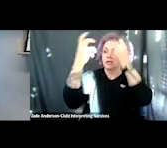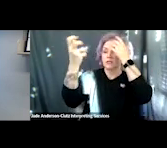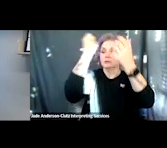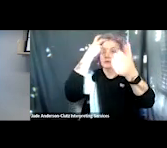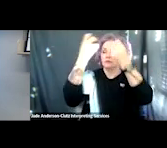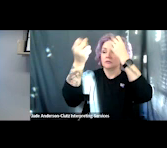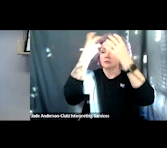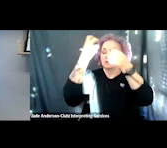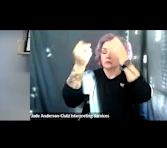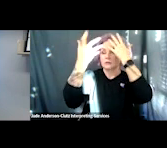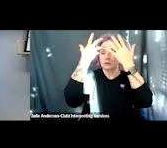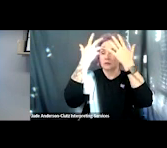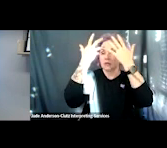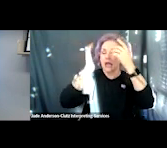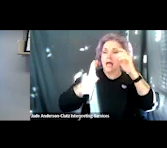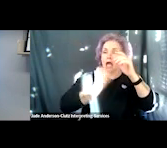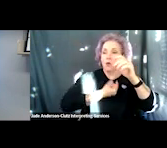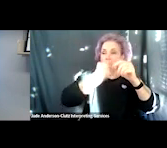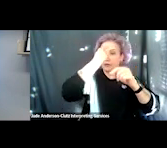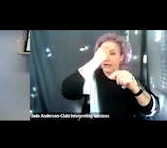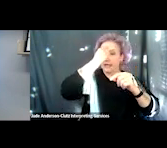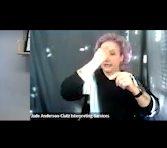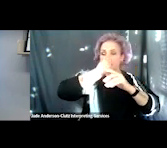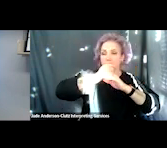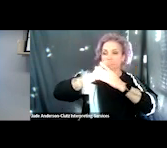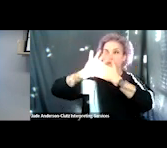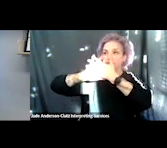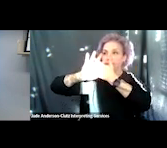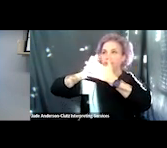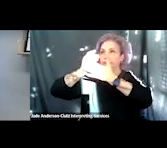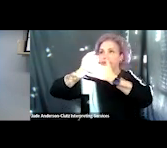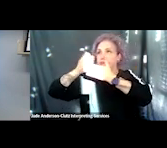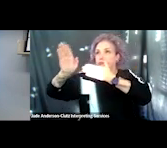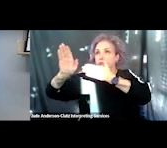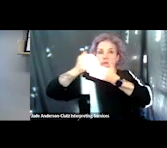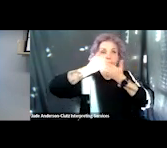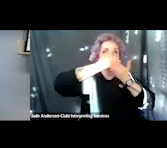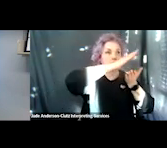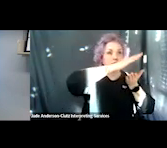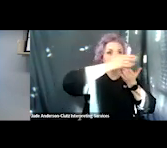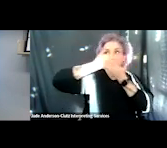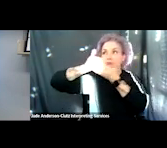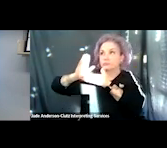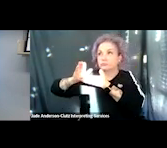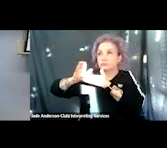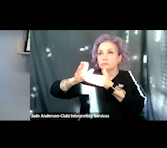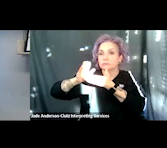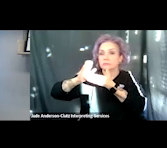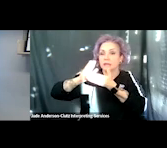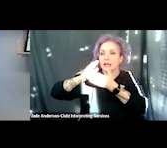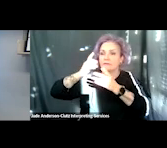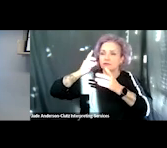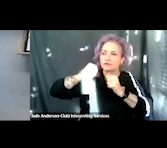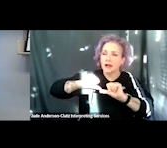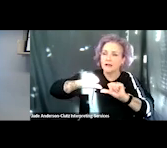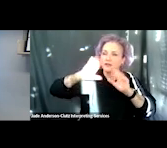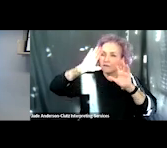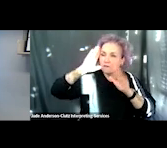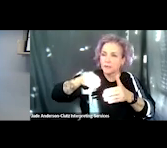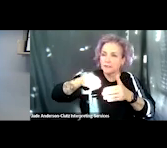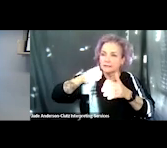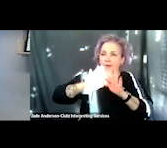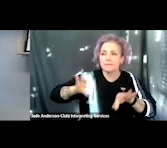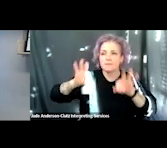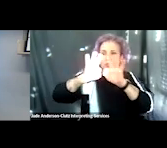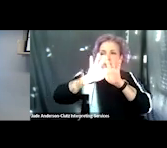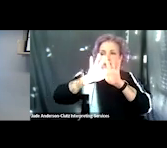most salient, and then those are the ones that it's going to process. Now, it's thought that, in individuals